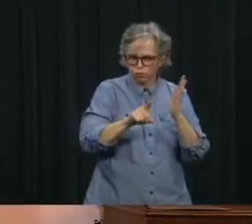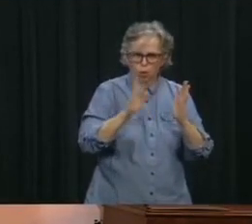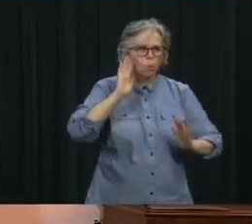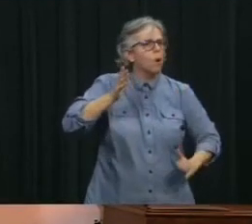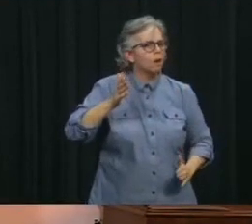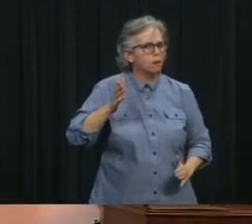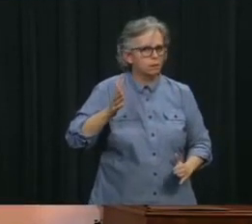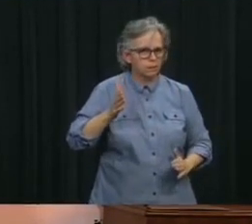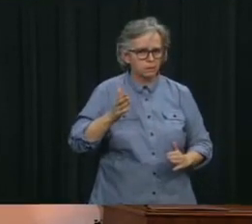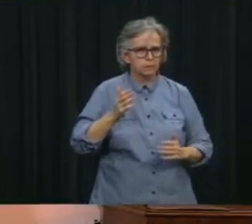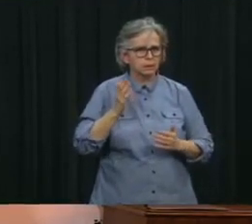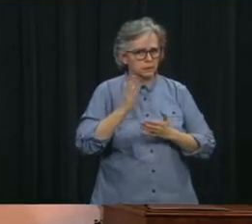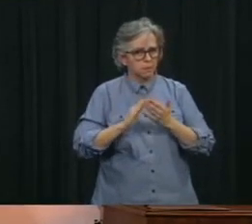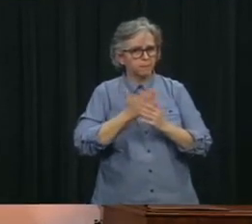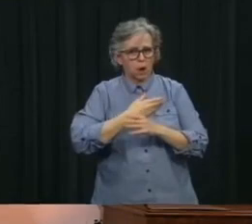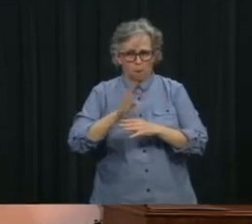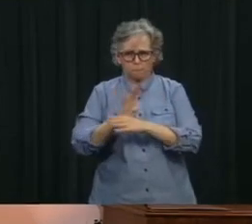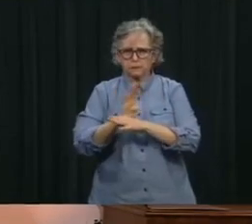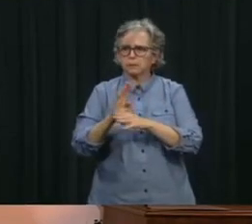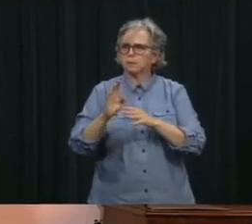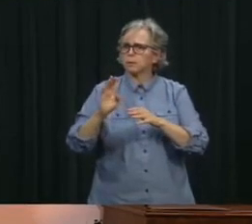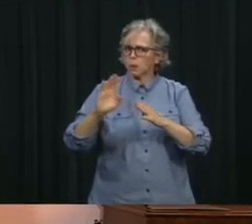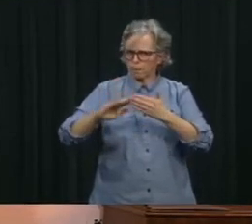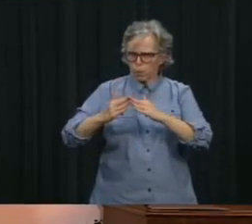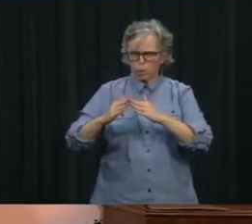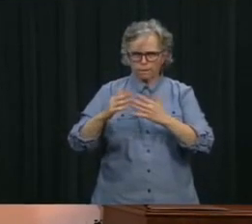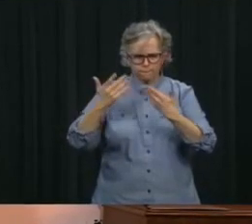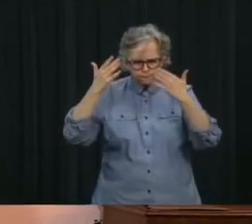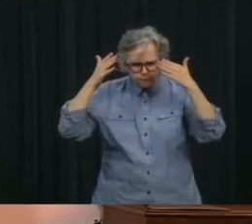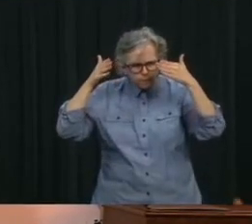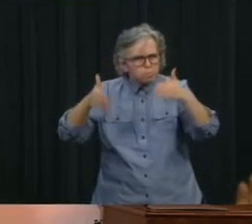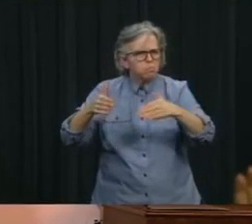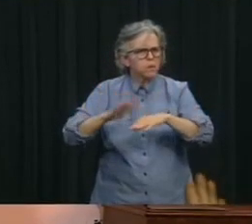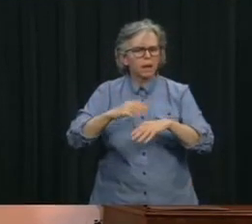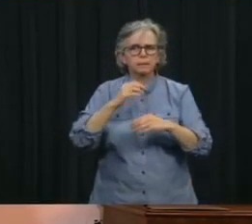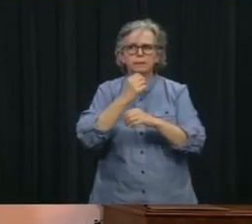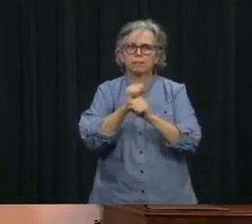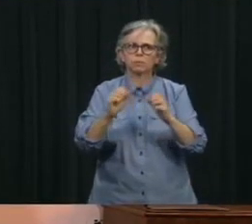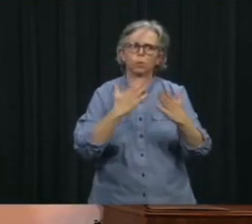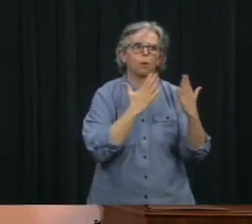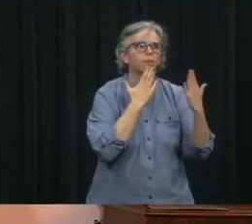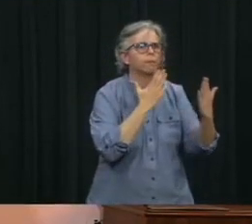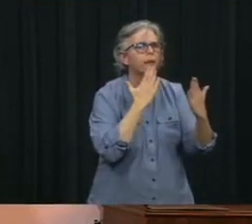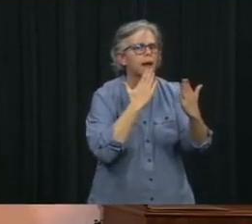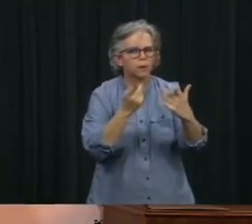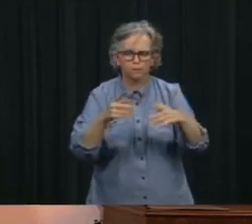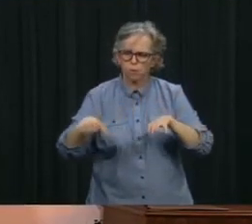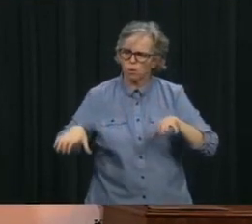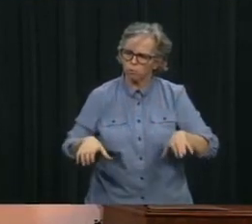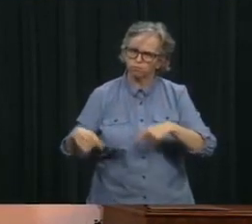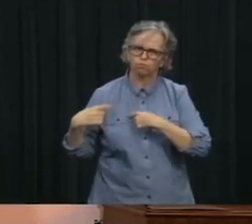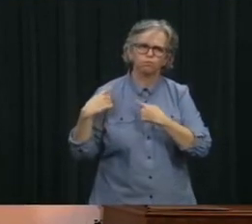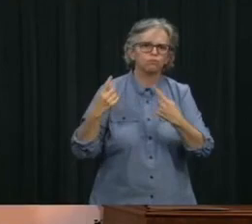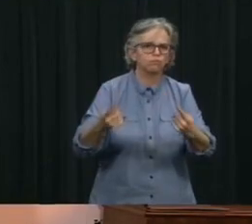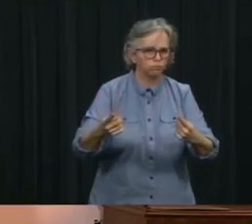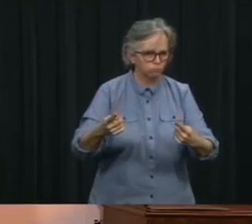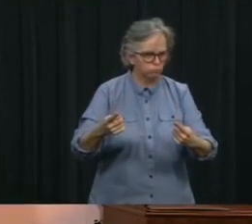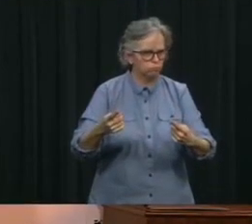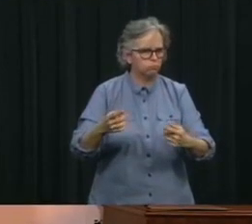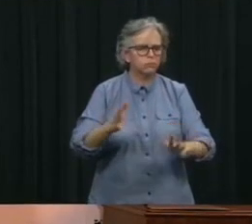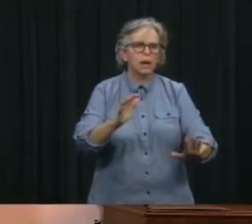focusing on that. And so I thank you. What you're doing every day is saving